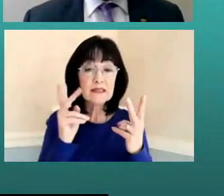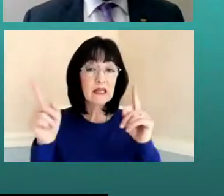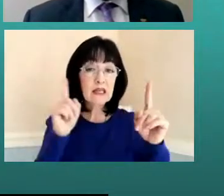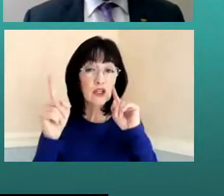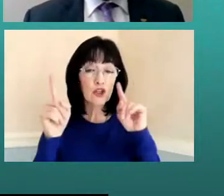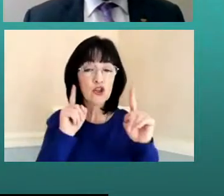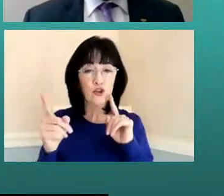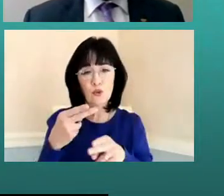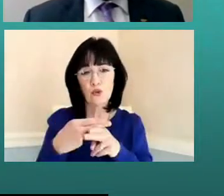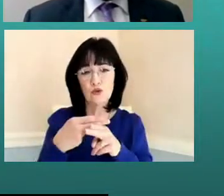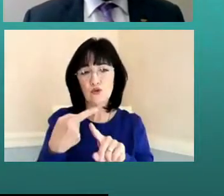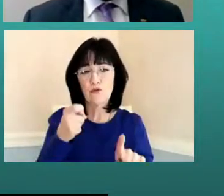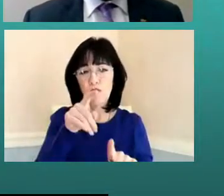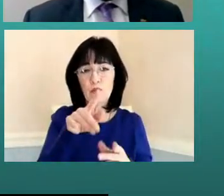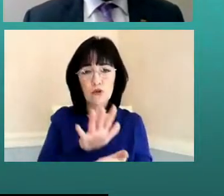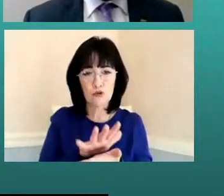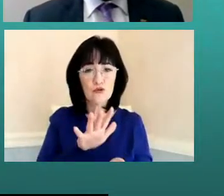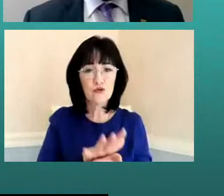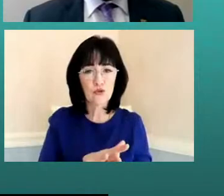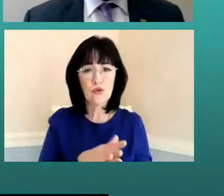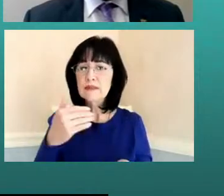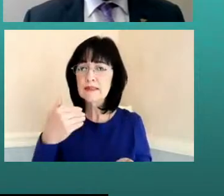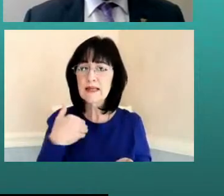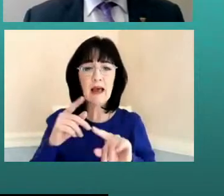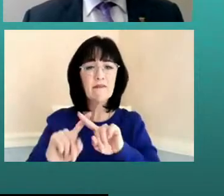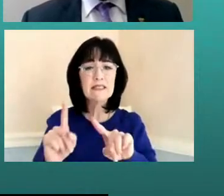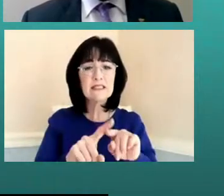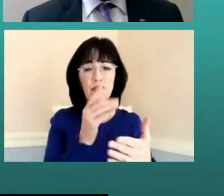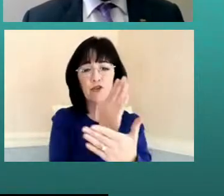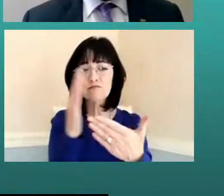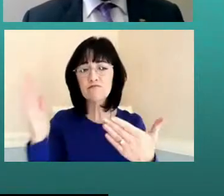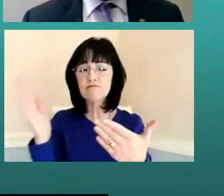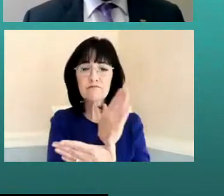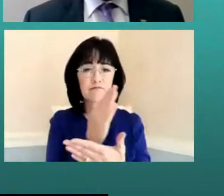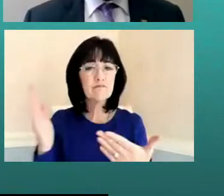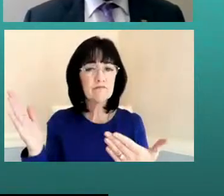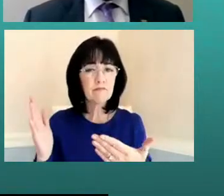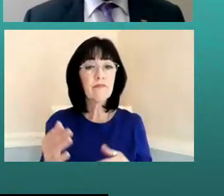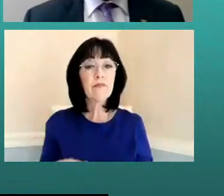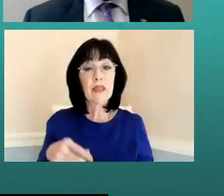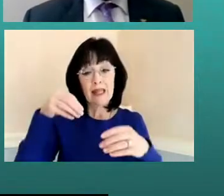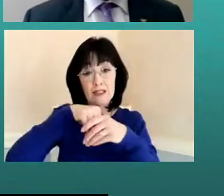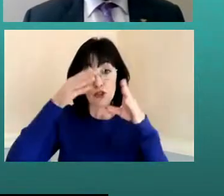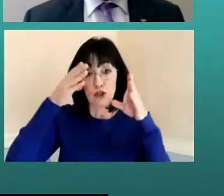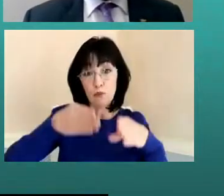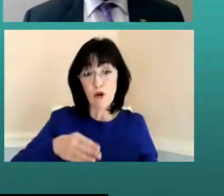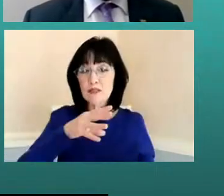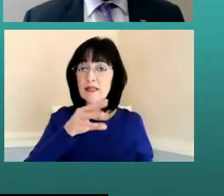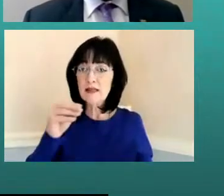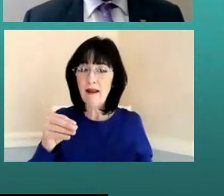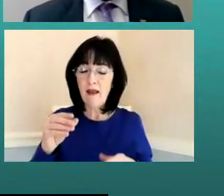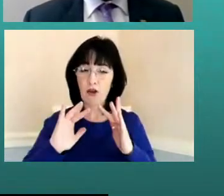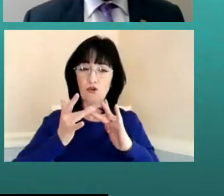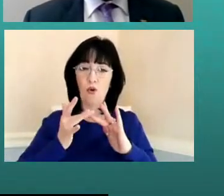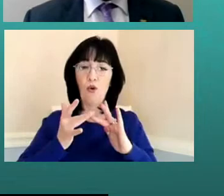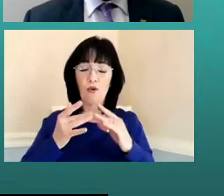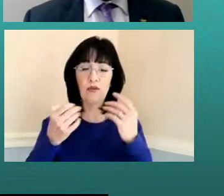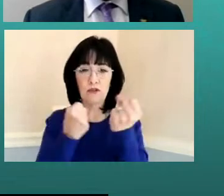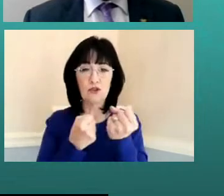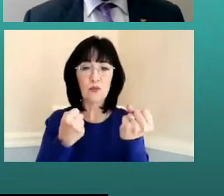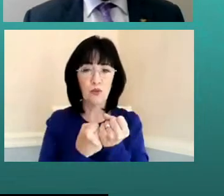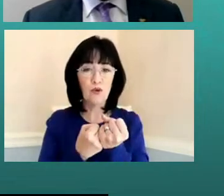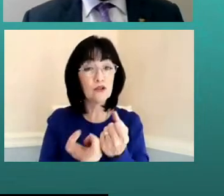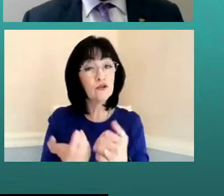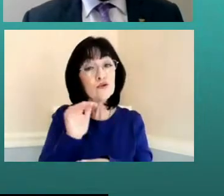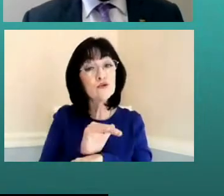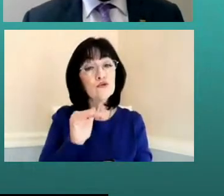offerings will be, including a range of in-person and online supports. We're excited tonight to share a little more about some of what you may